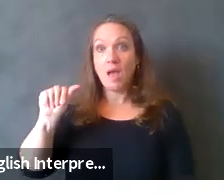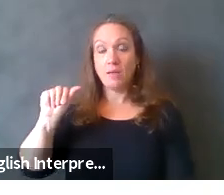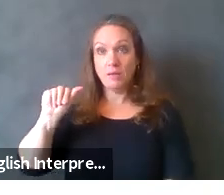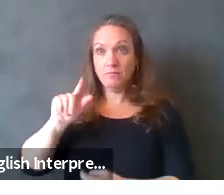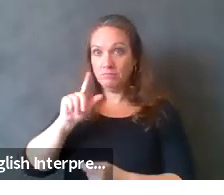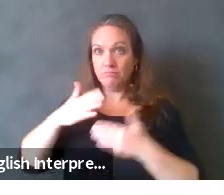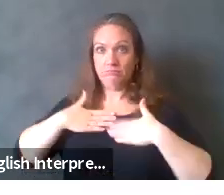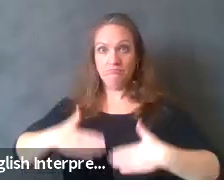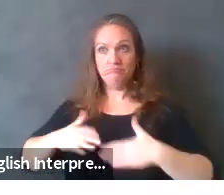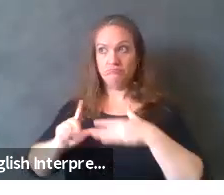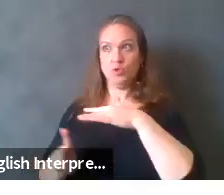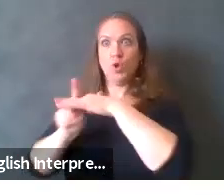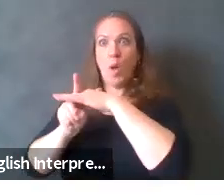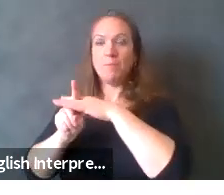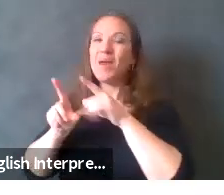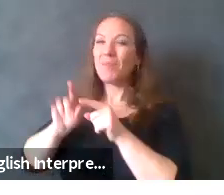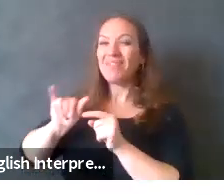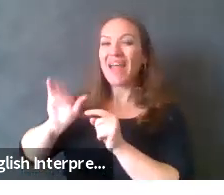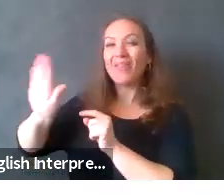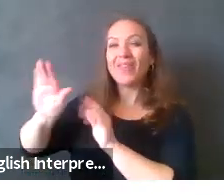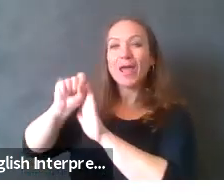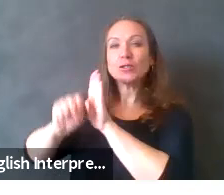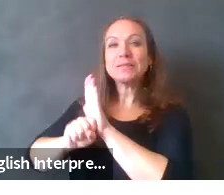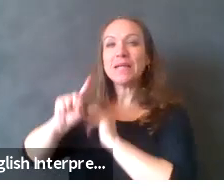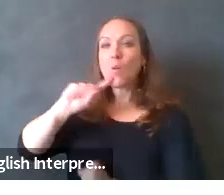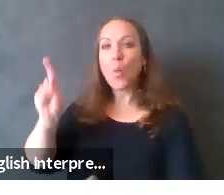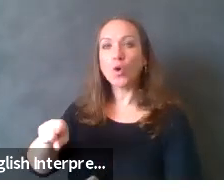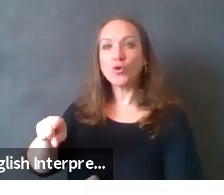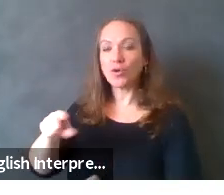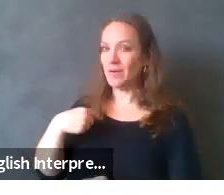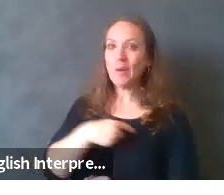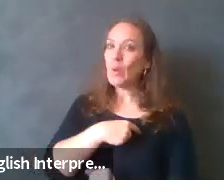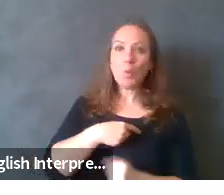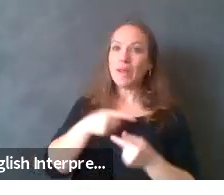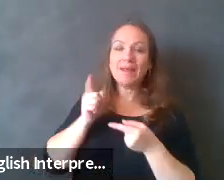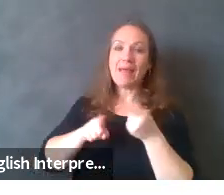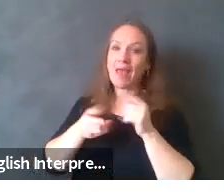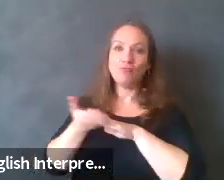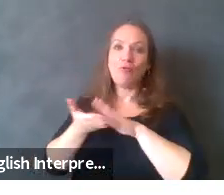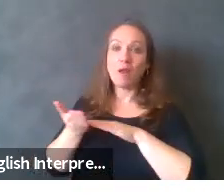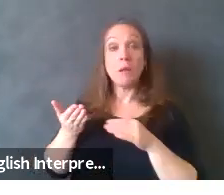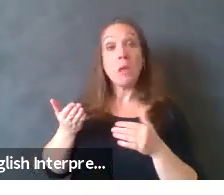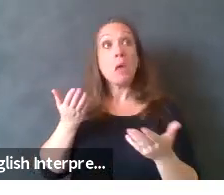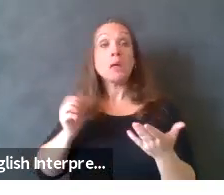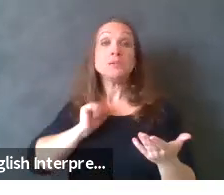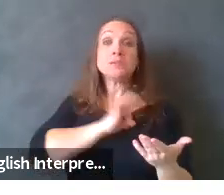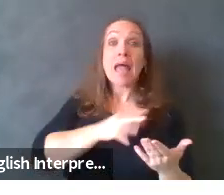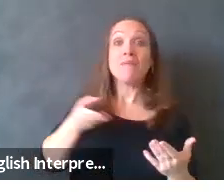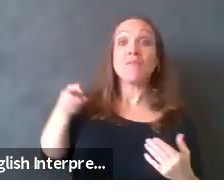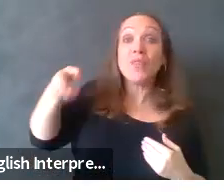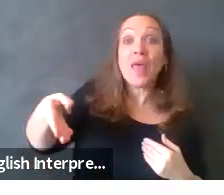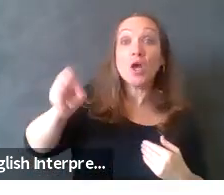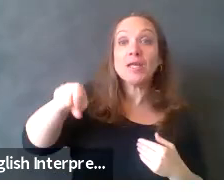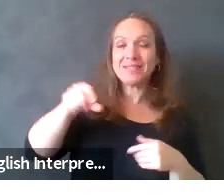that's the state's direction. So we don't necessarily manage. We may staff a reception center, but we don't